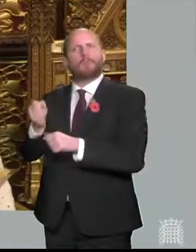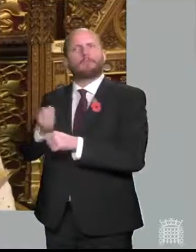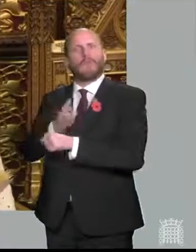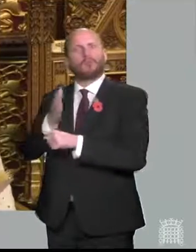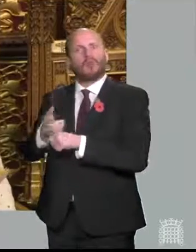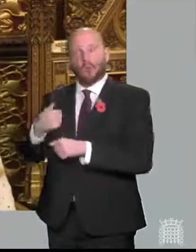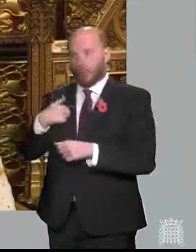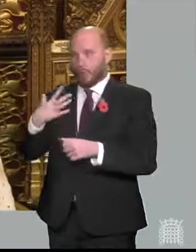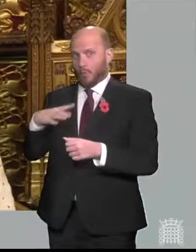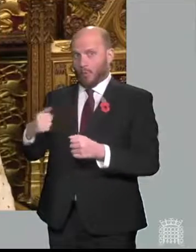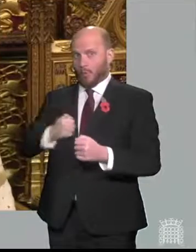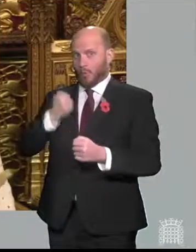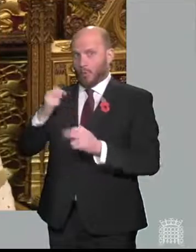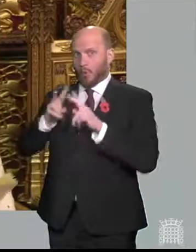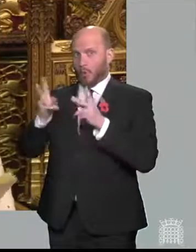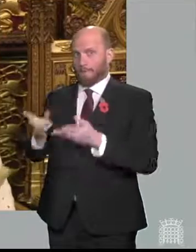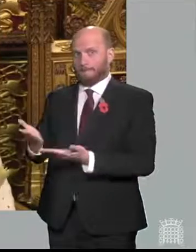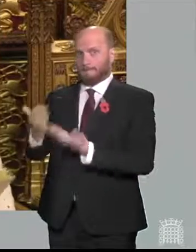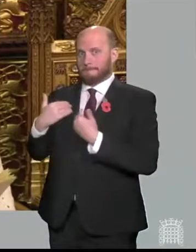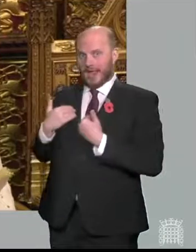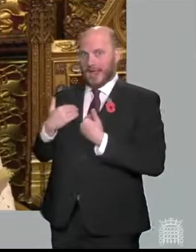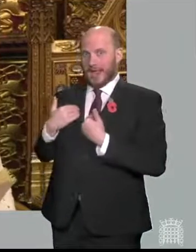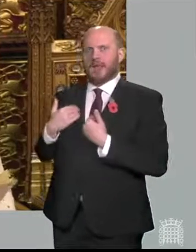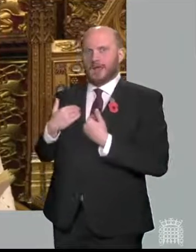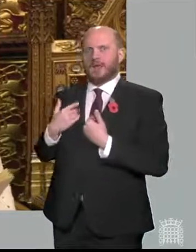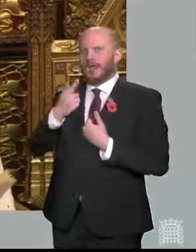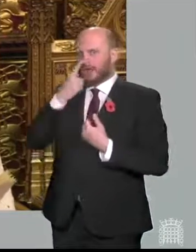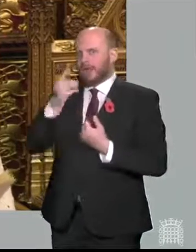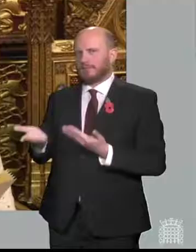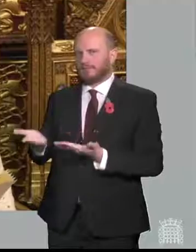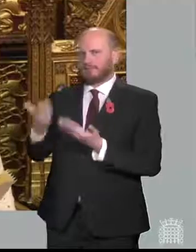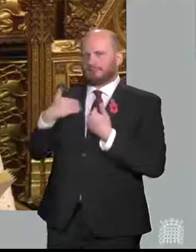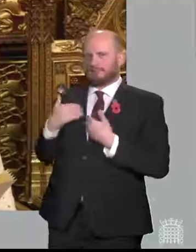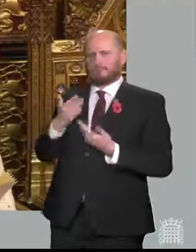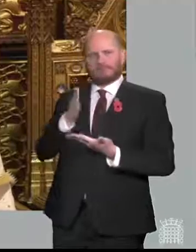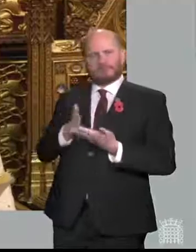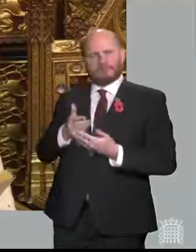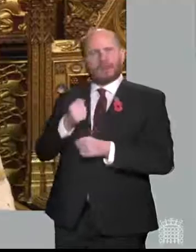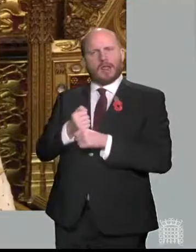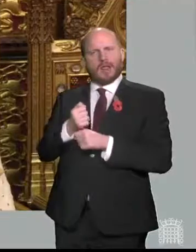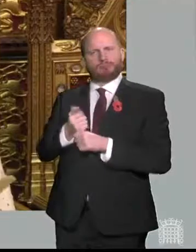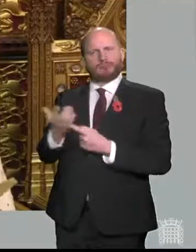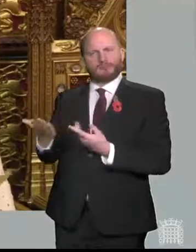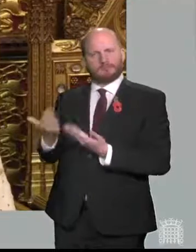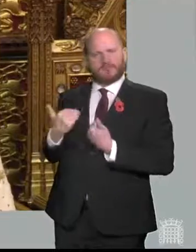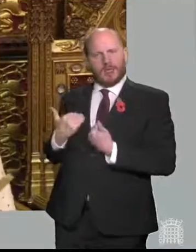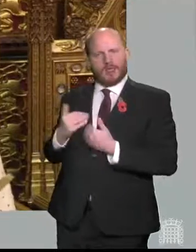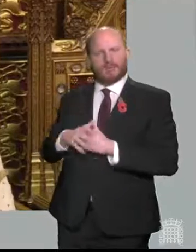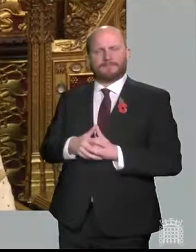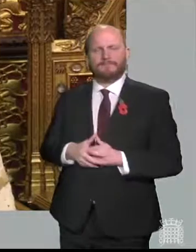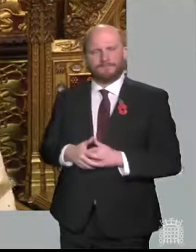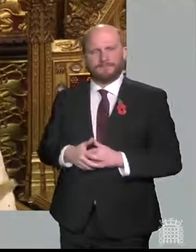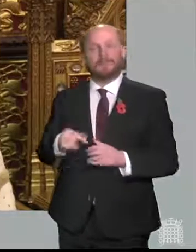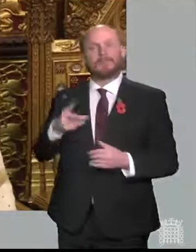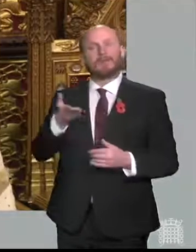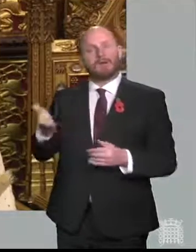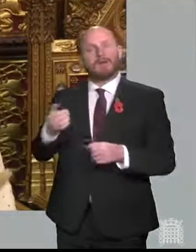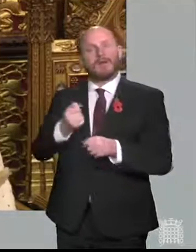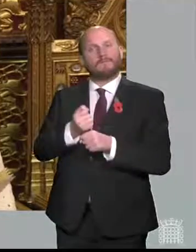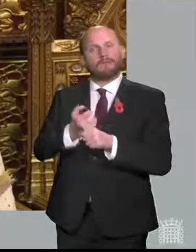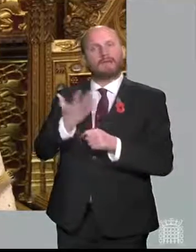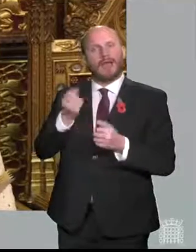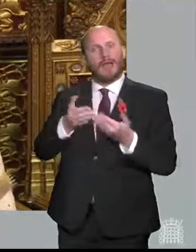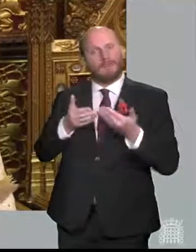that they can regain their properties when needed. My government will deliver a long-term